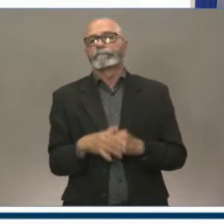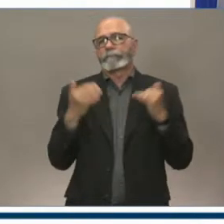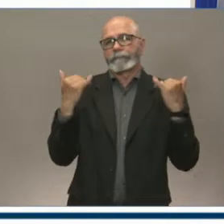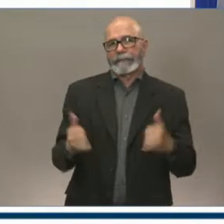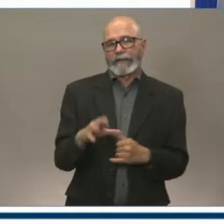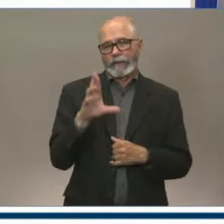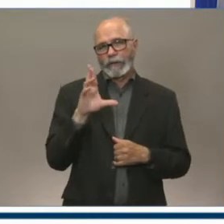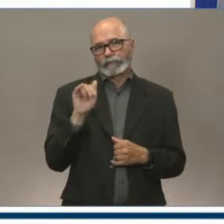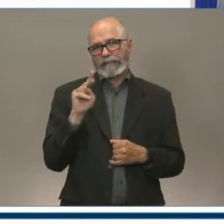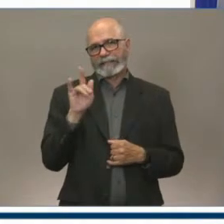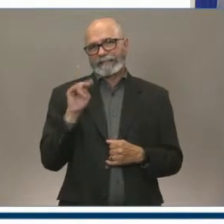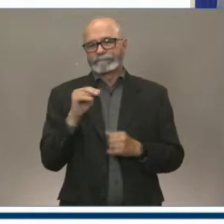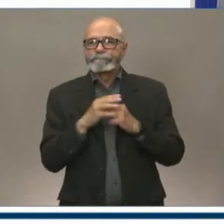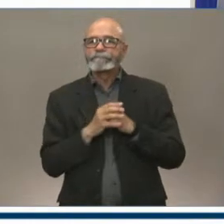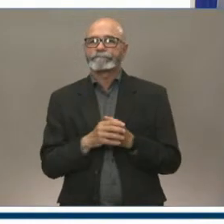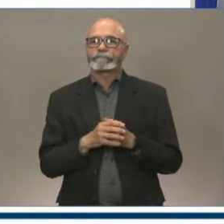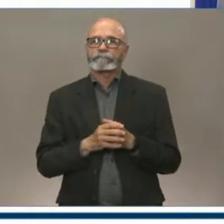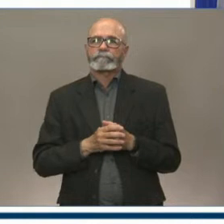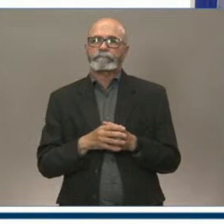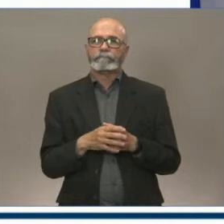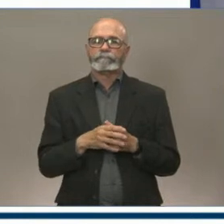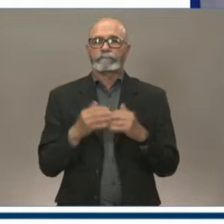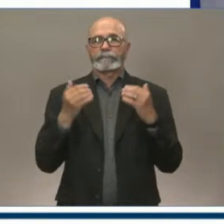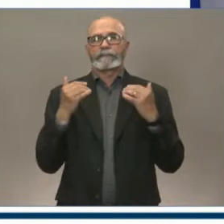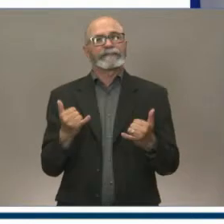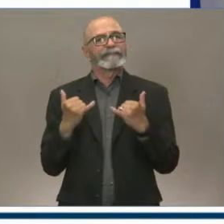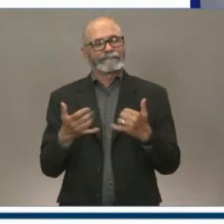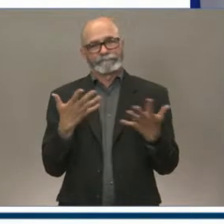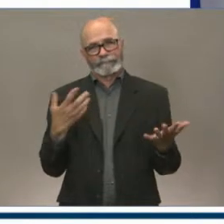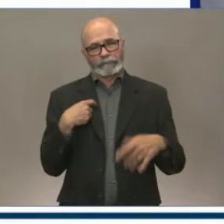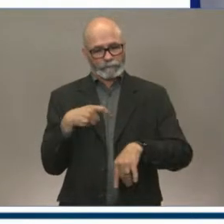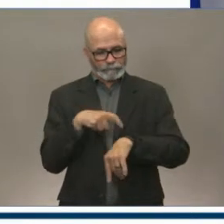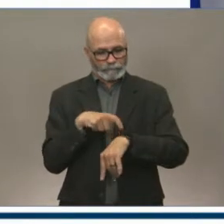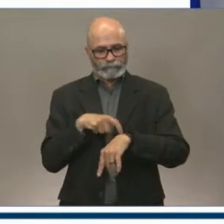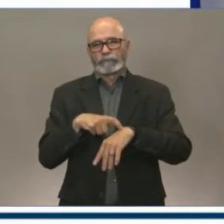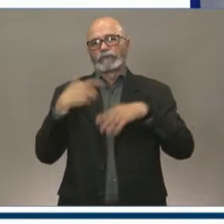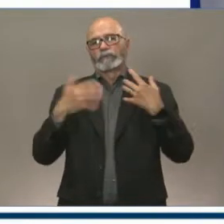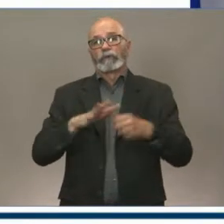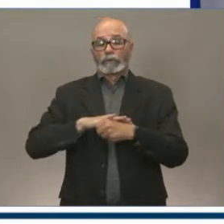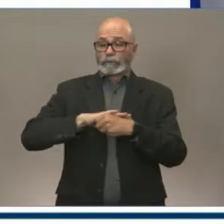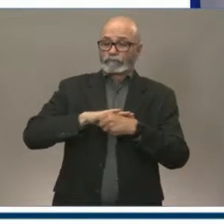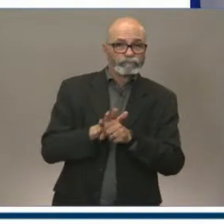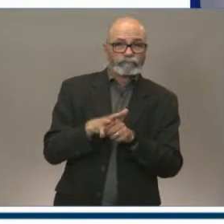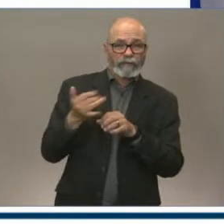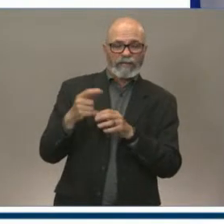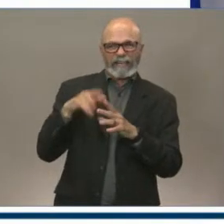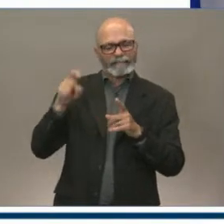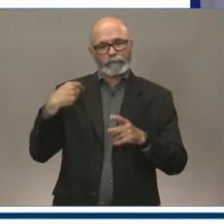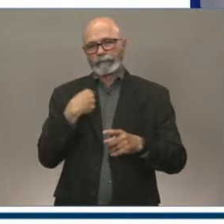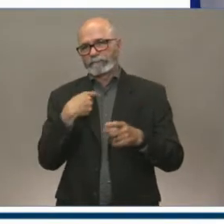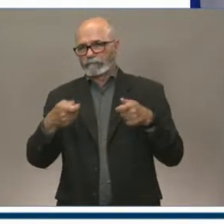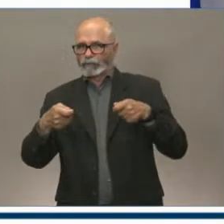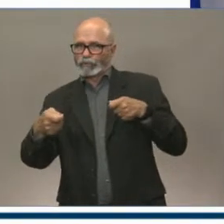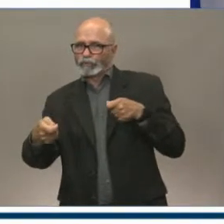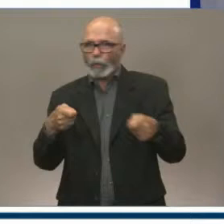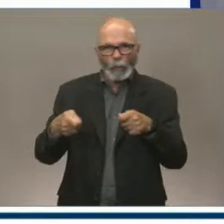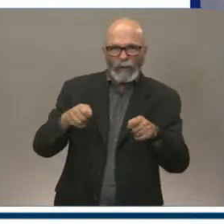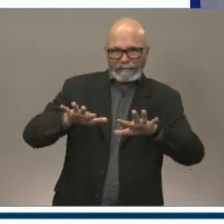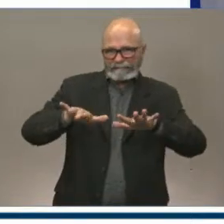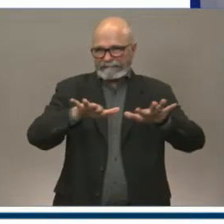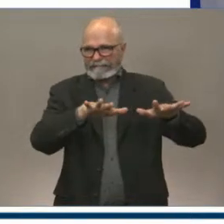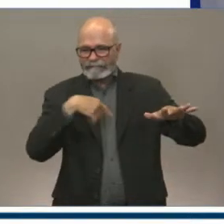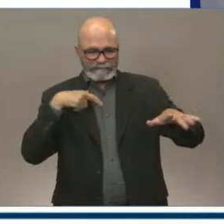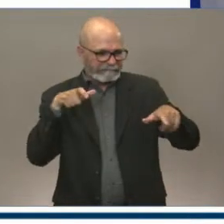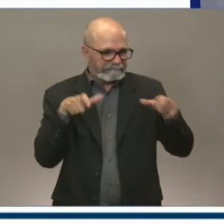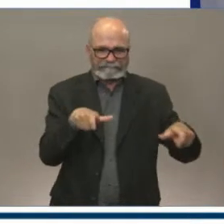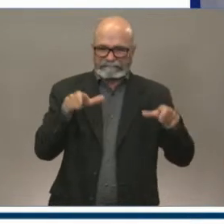at a precarious point in our province. COVID is making a comeback, and we need to do everything we can to shut it down. That's why we